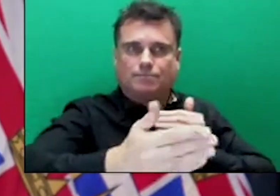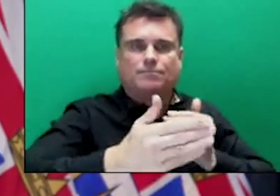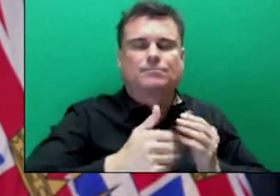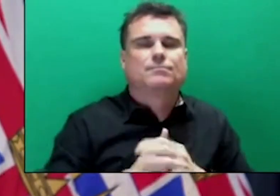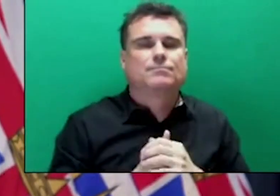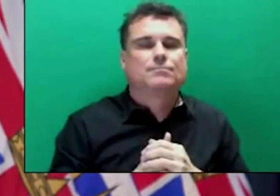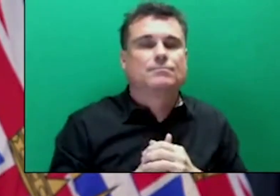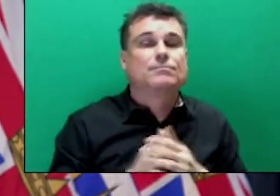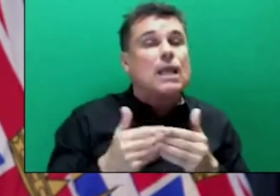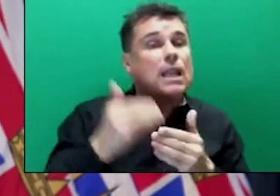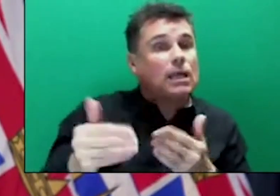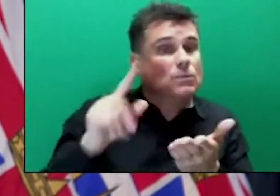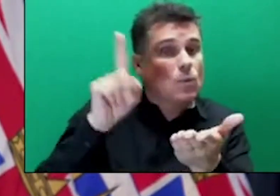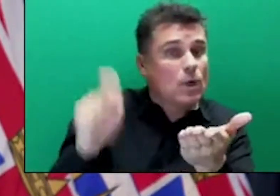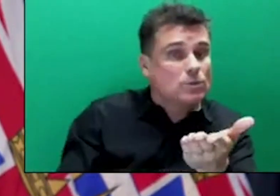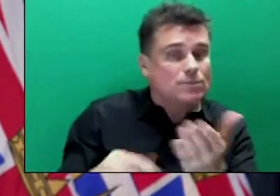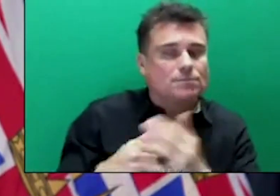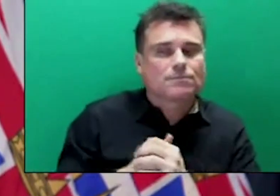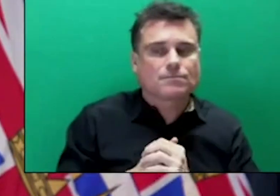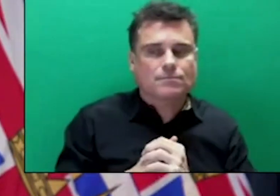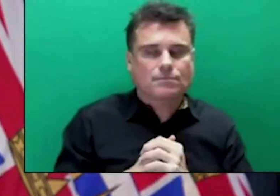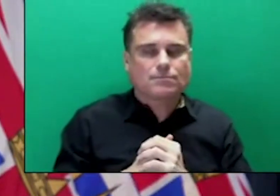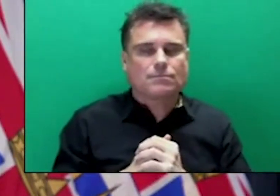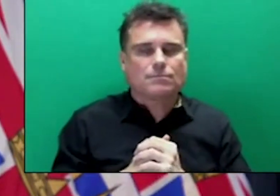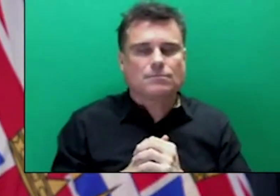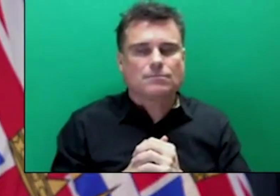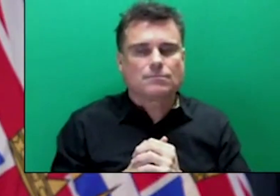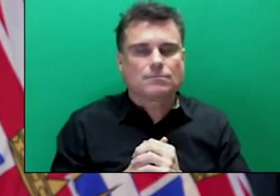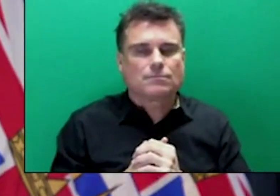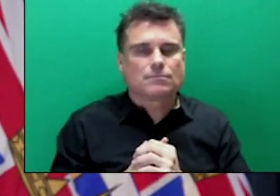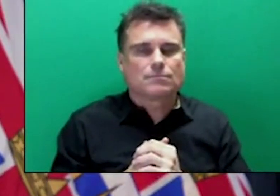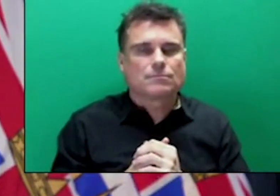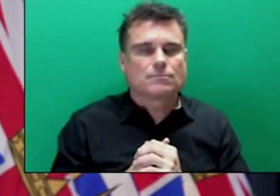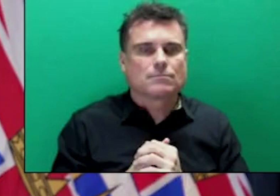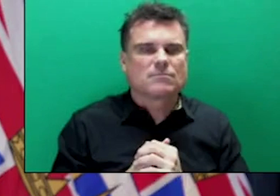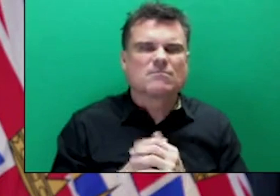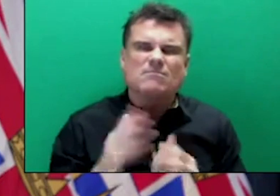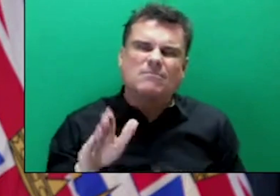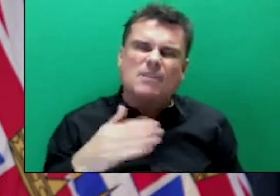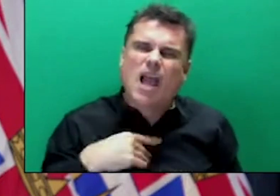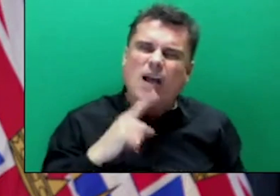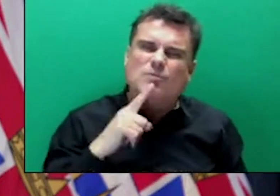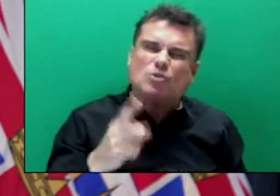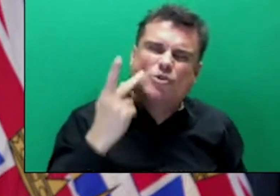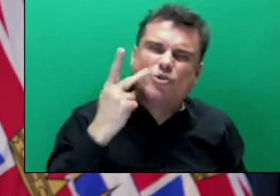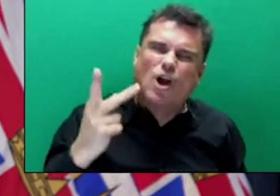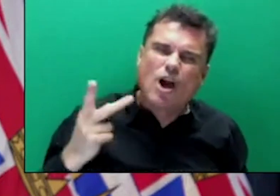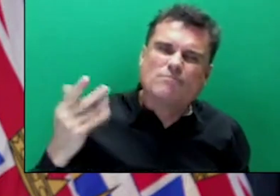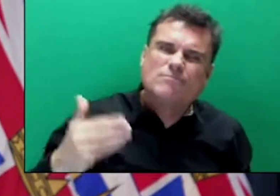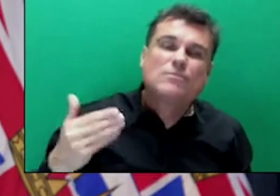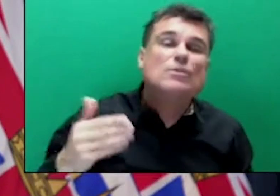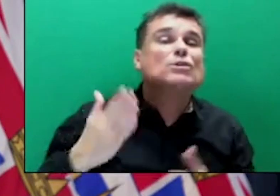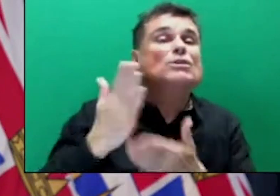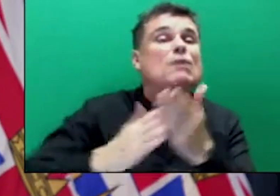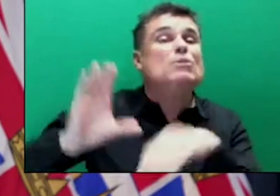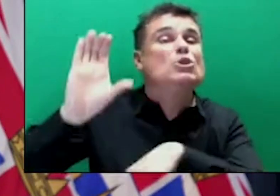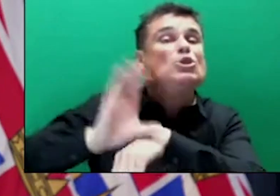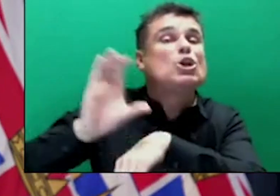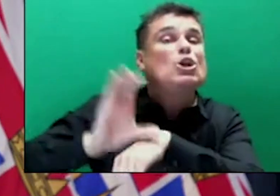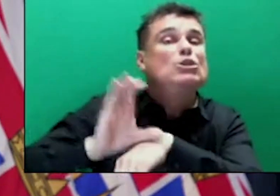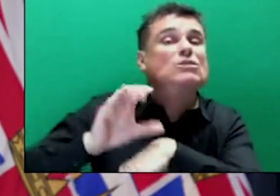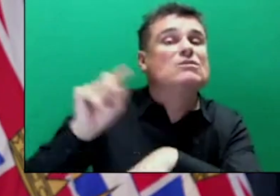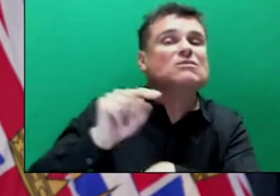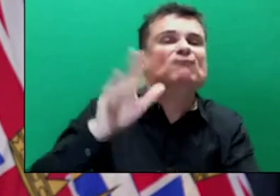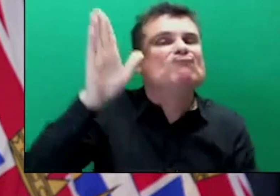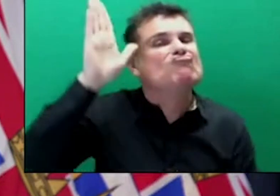Dr. Henry, I'm sure you've seen again over the weekend, churches were open in some areas, and seemingly they are saying they are willing